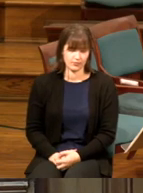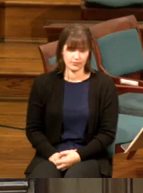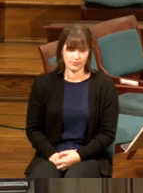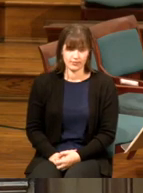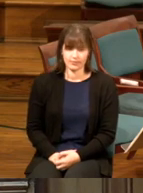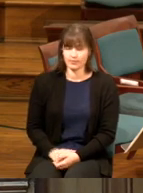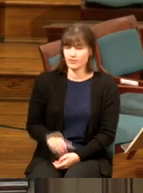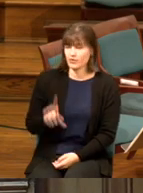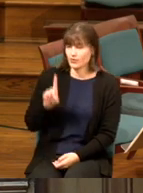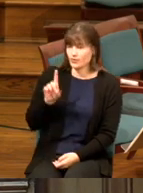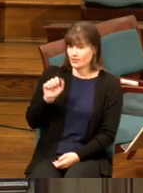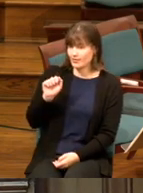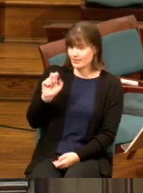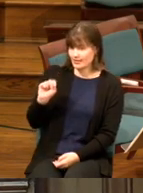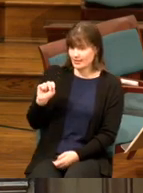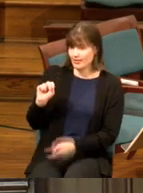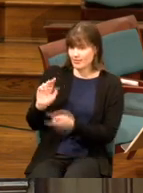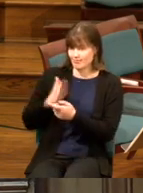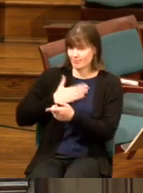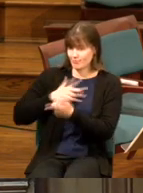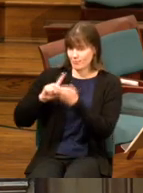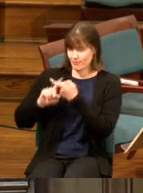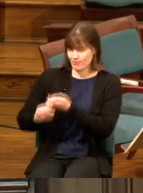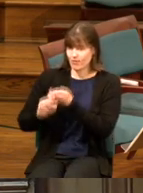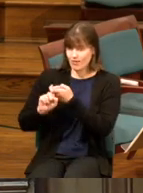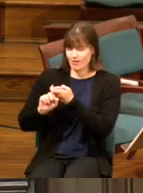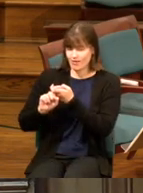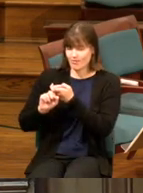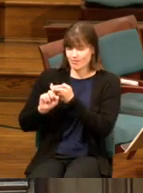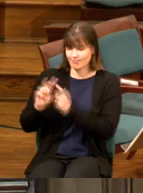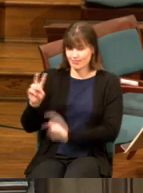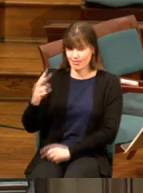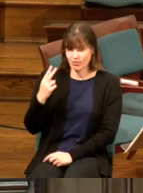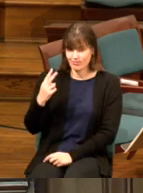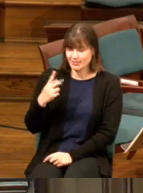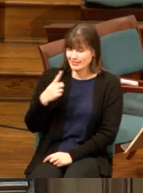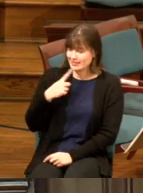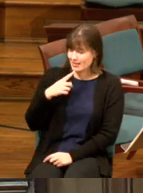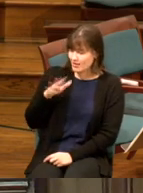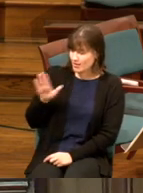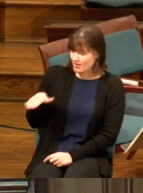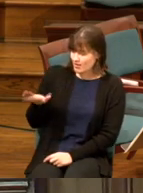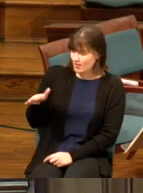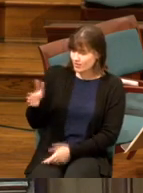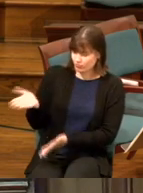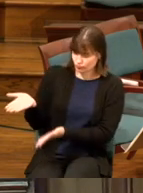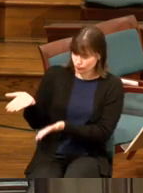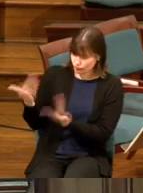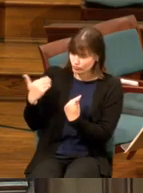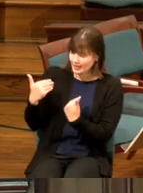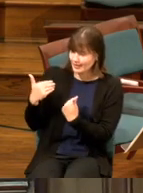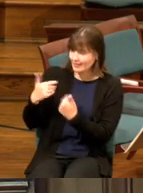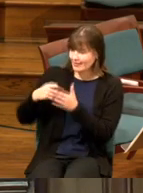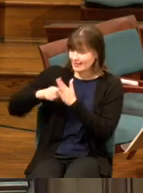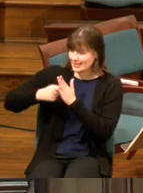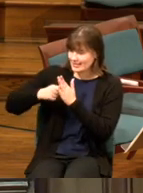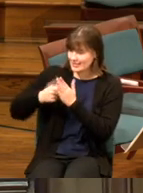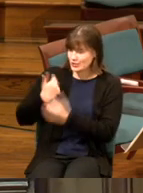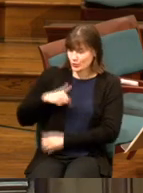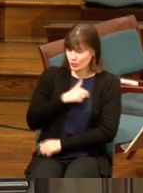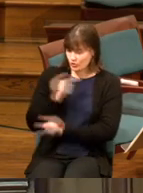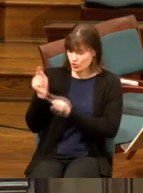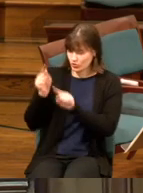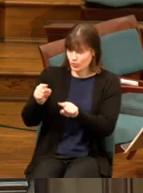Dan turned around, looked at me, and said, "Grab the keys. We're making a trip to